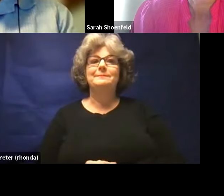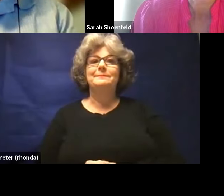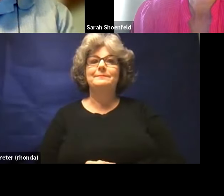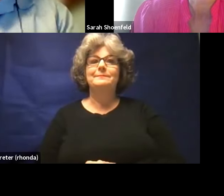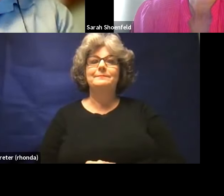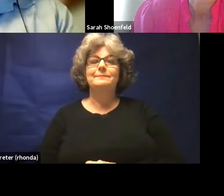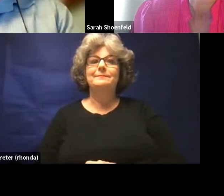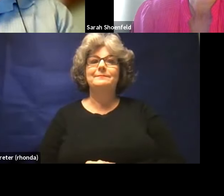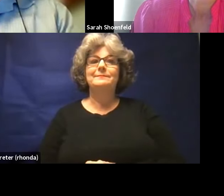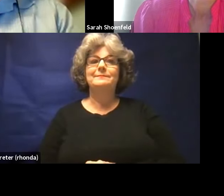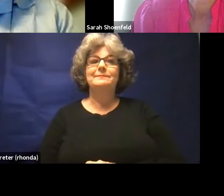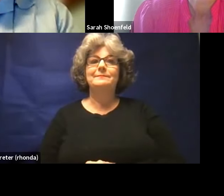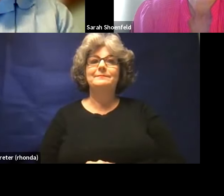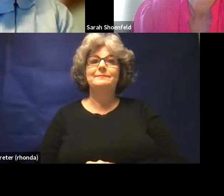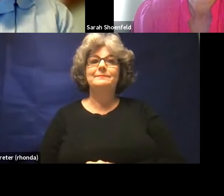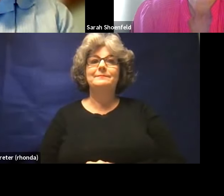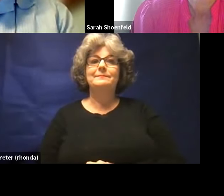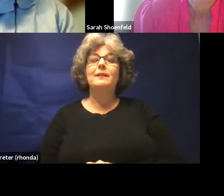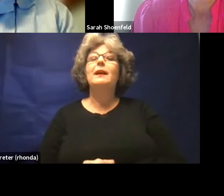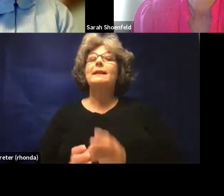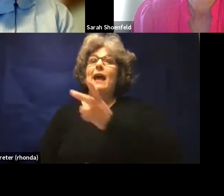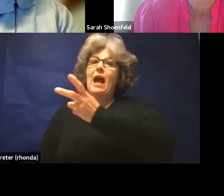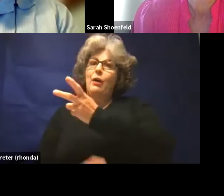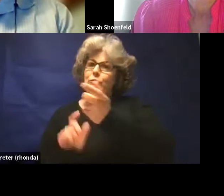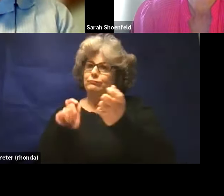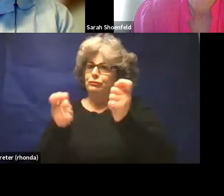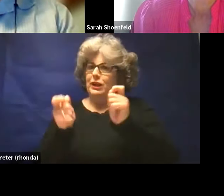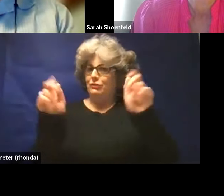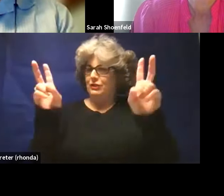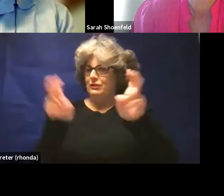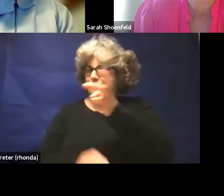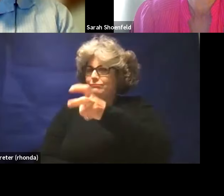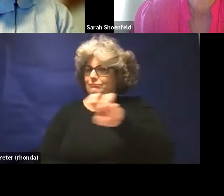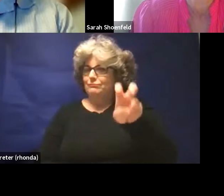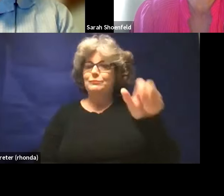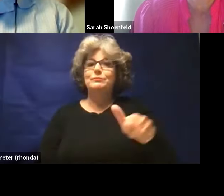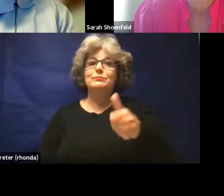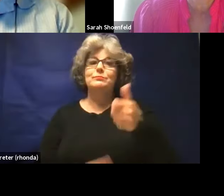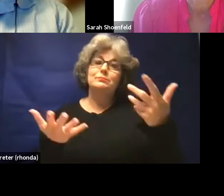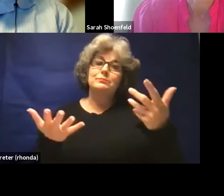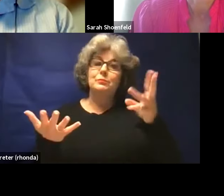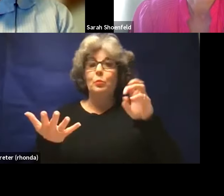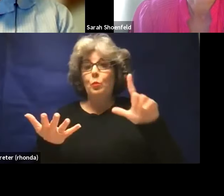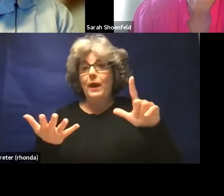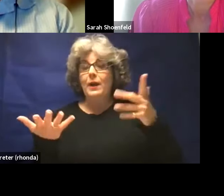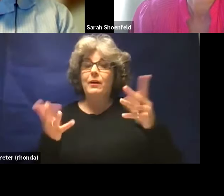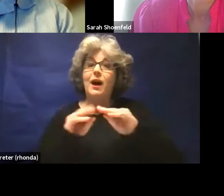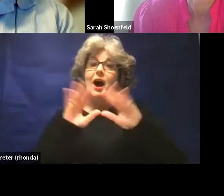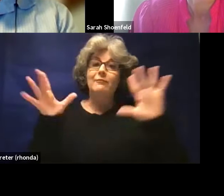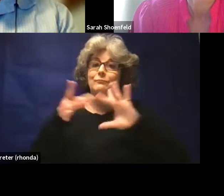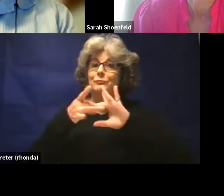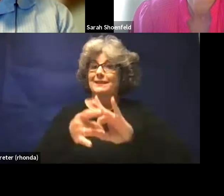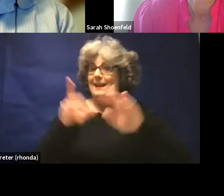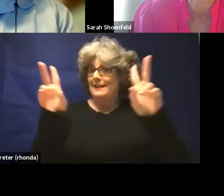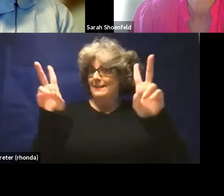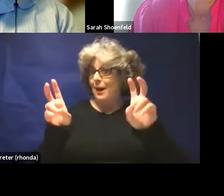So I'm gonna sort of transition here into another, well, obviously very related topic,